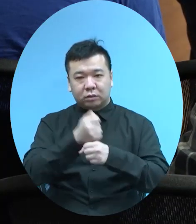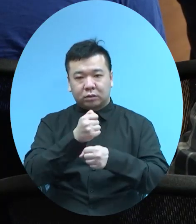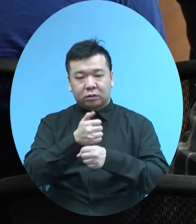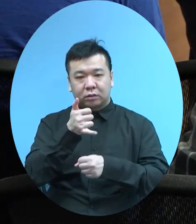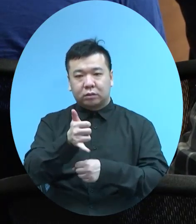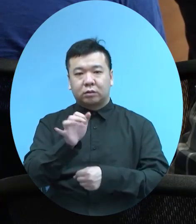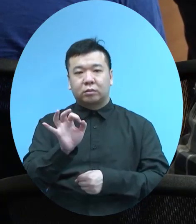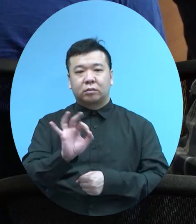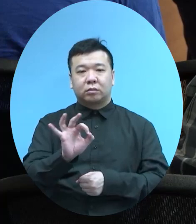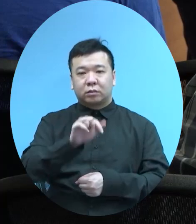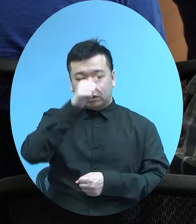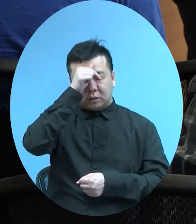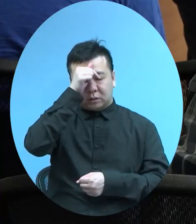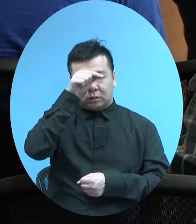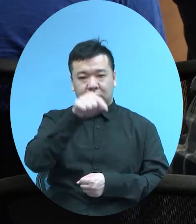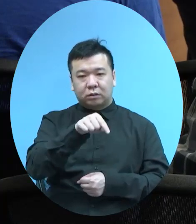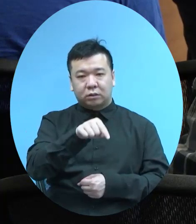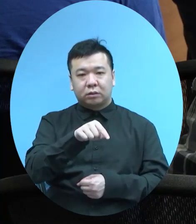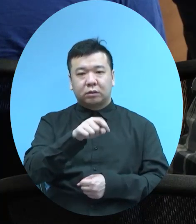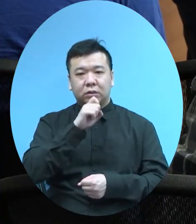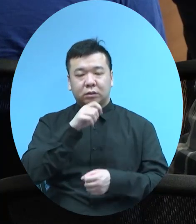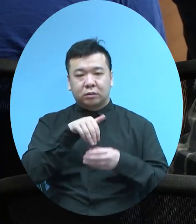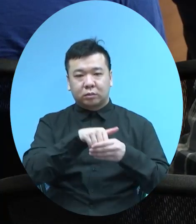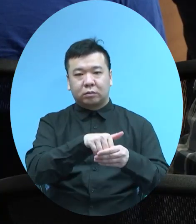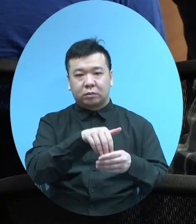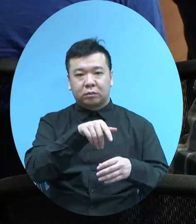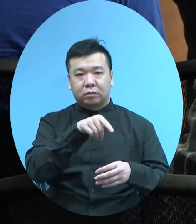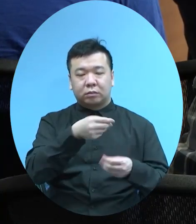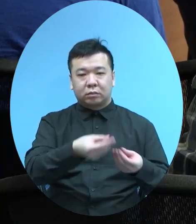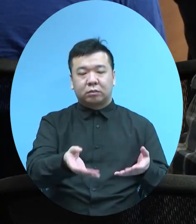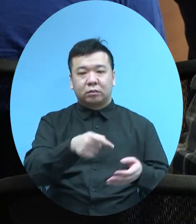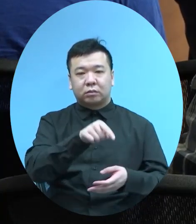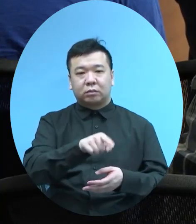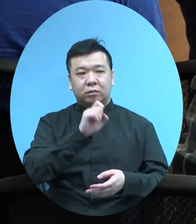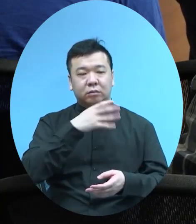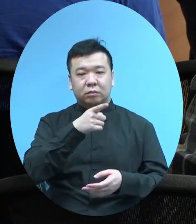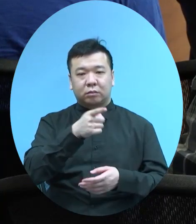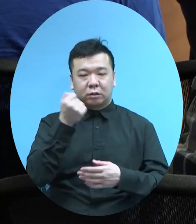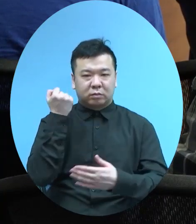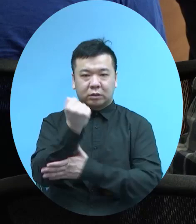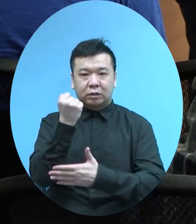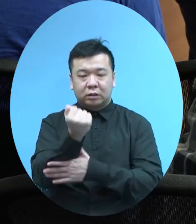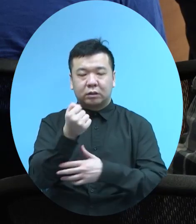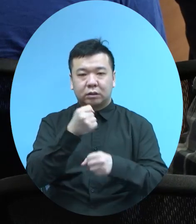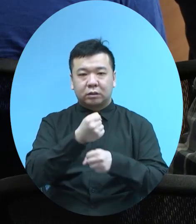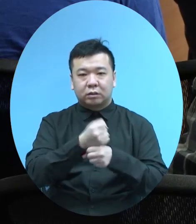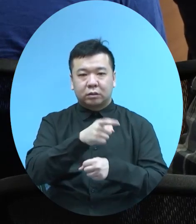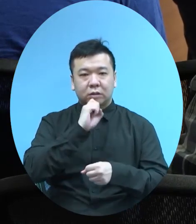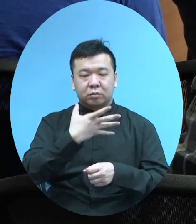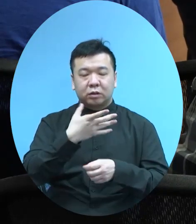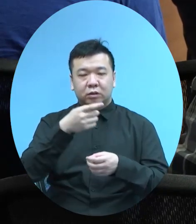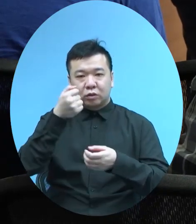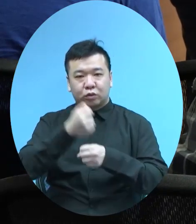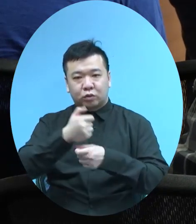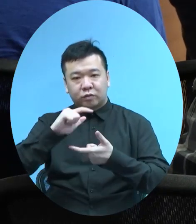take disciplinary action against those medical workers who took part in the strike? And aren't you worried that this would further affect the